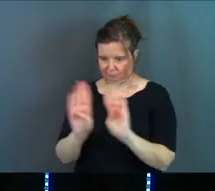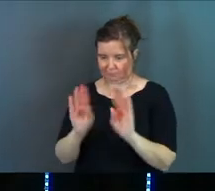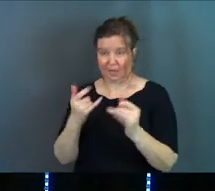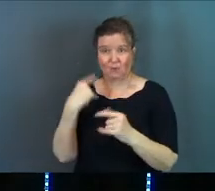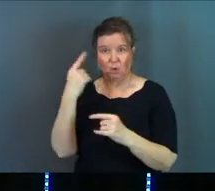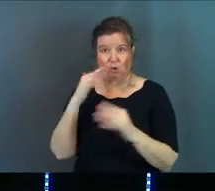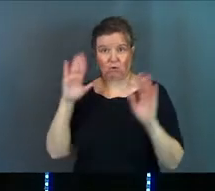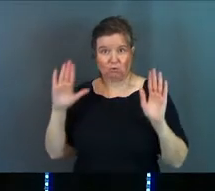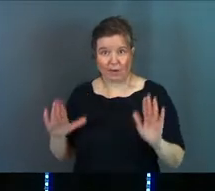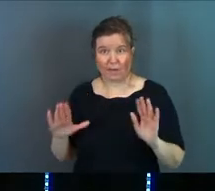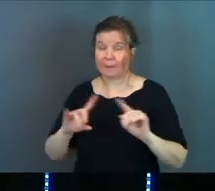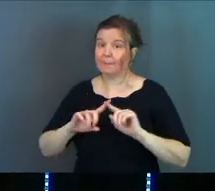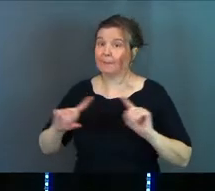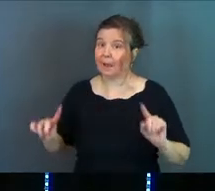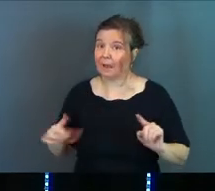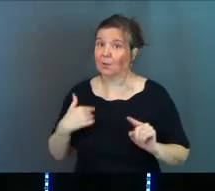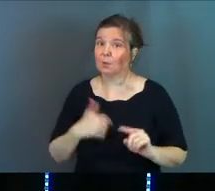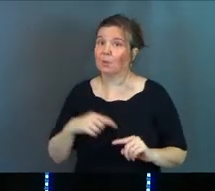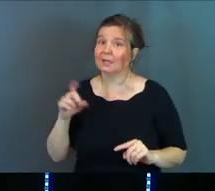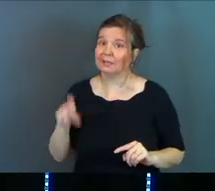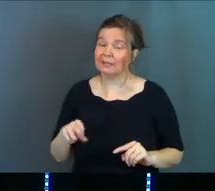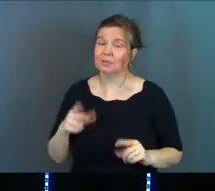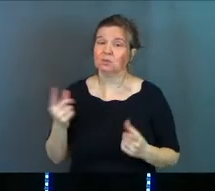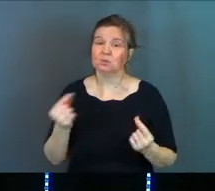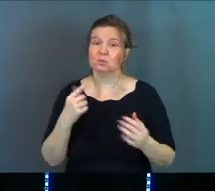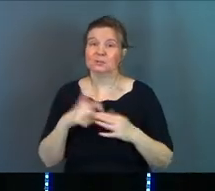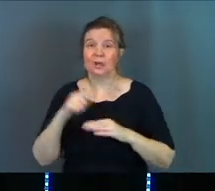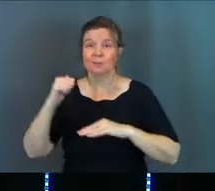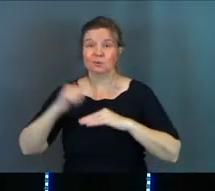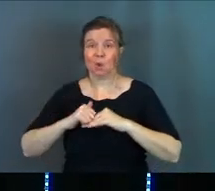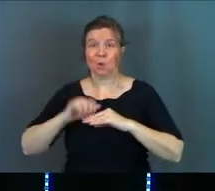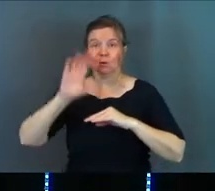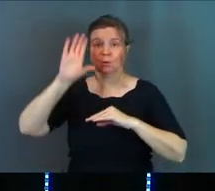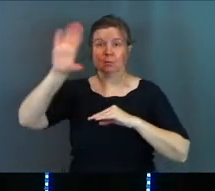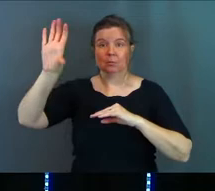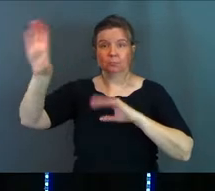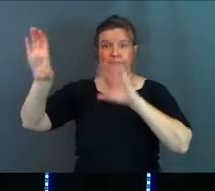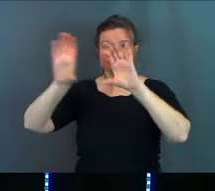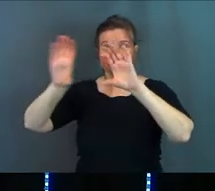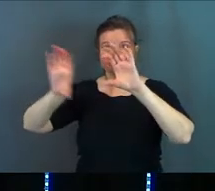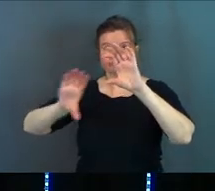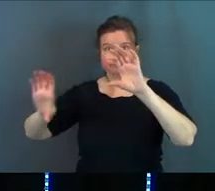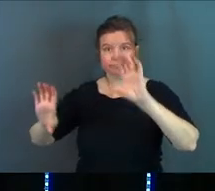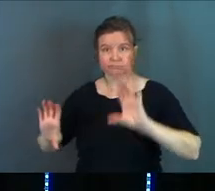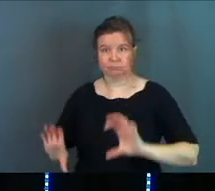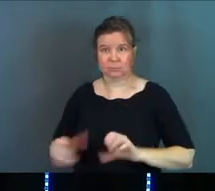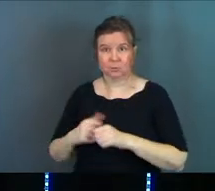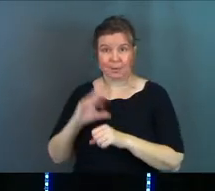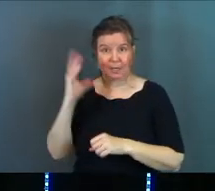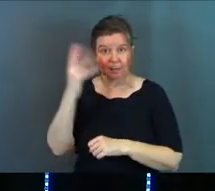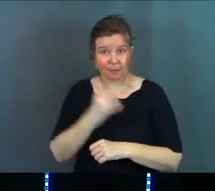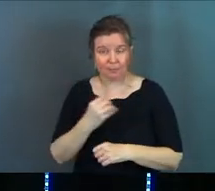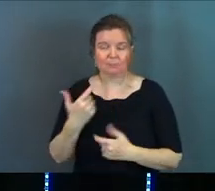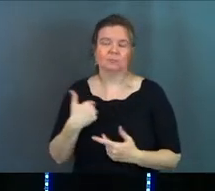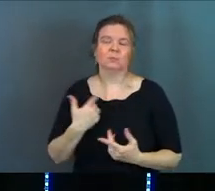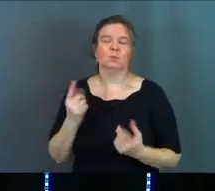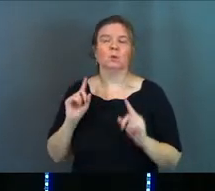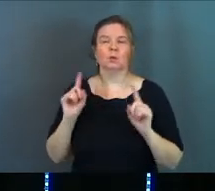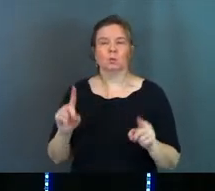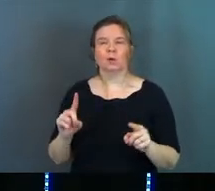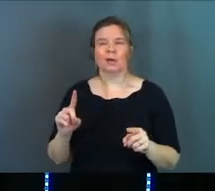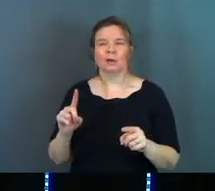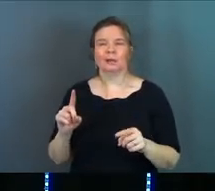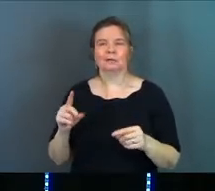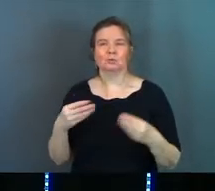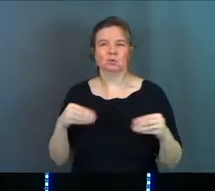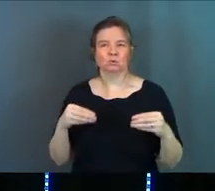everything was looking great. But we needed to do some stonework in order to make it pretty. And so we went to Menards, which